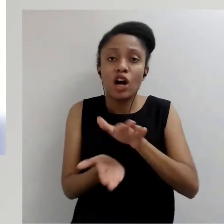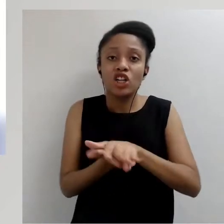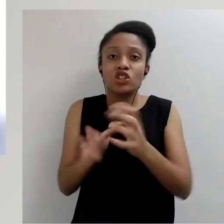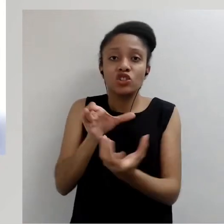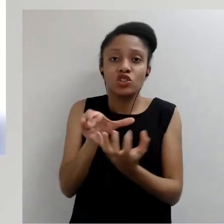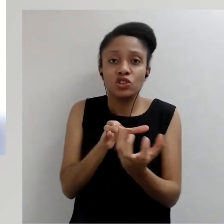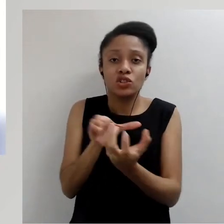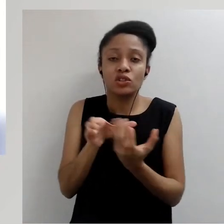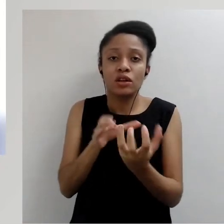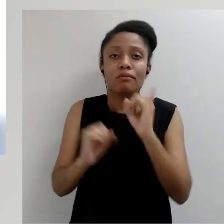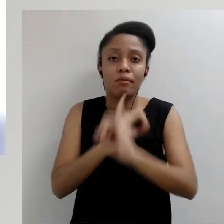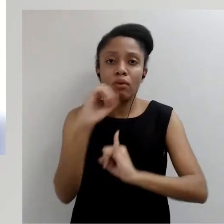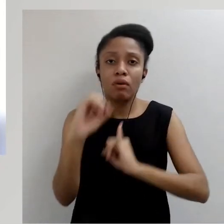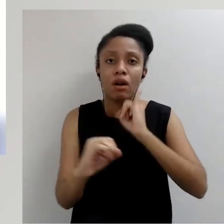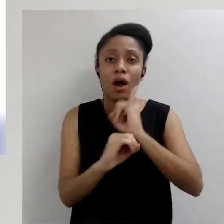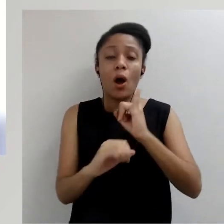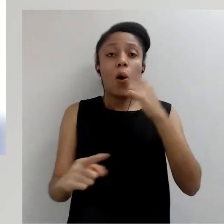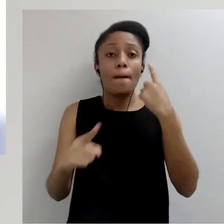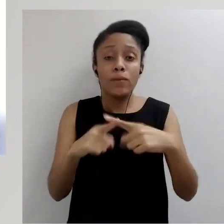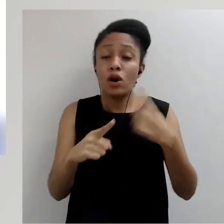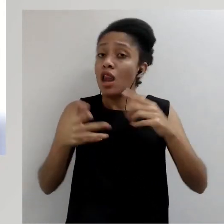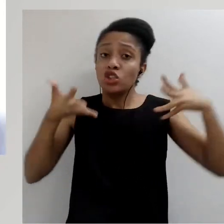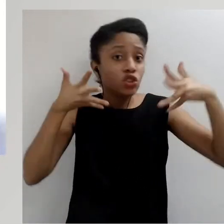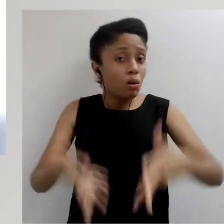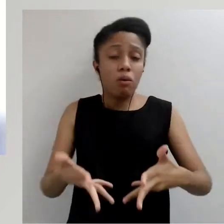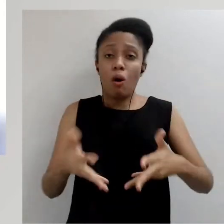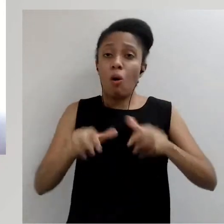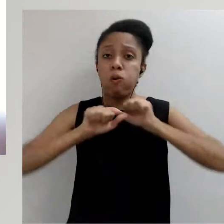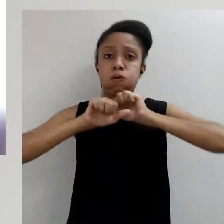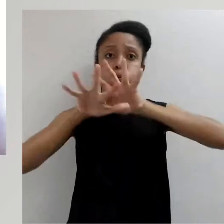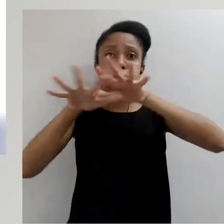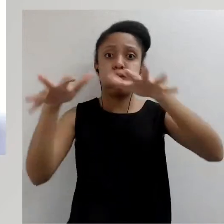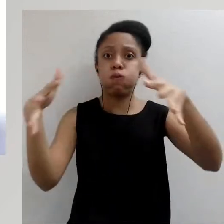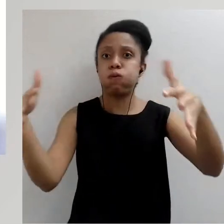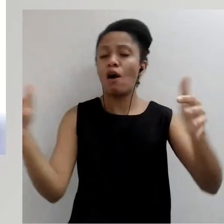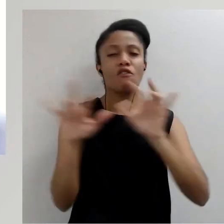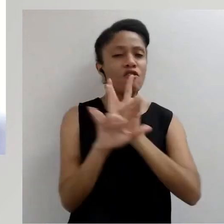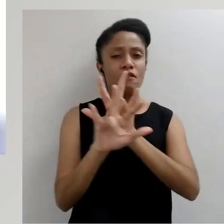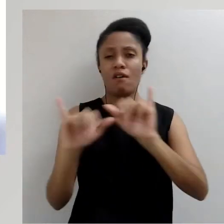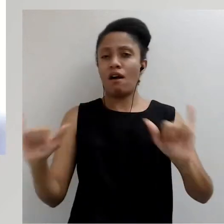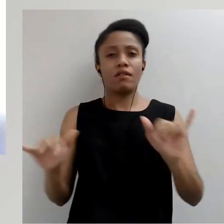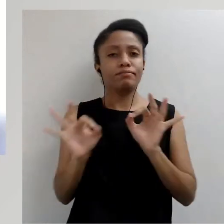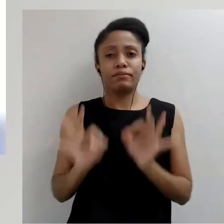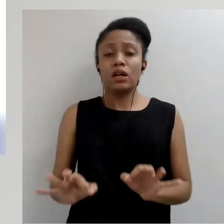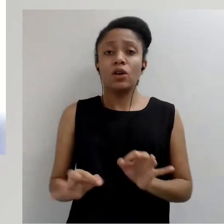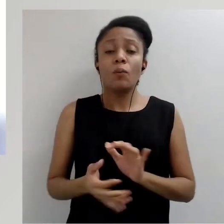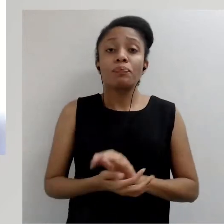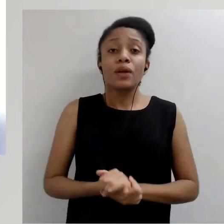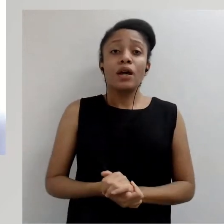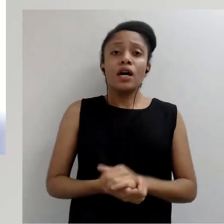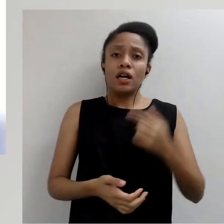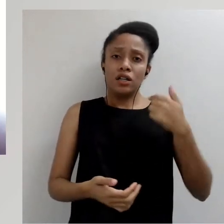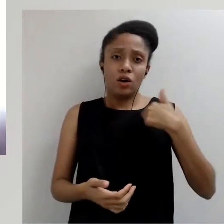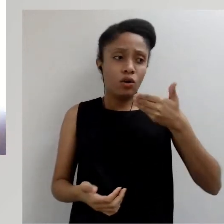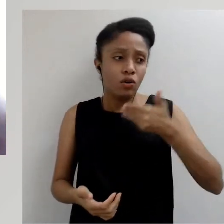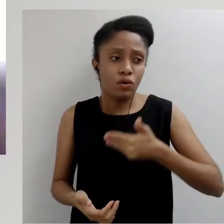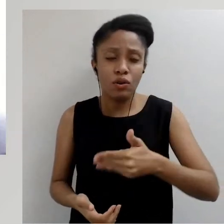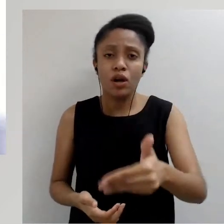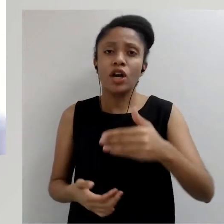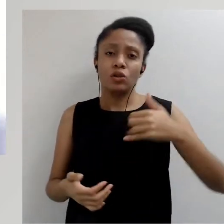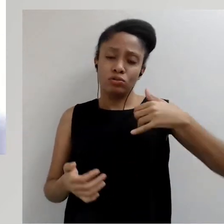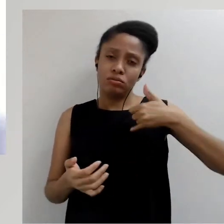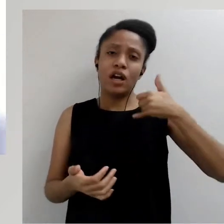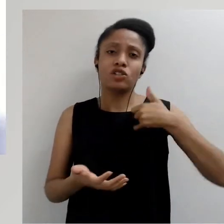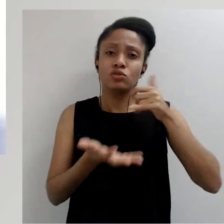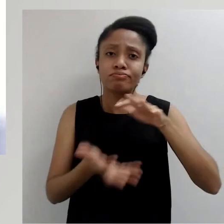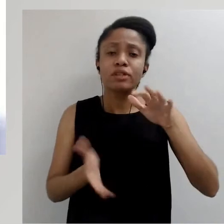small machine, but a digital one, because the digital world is there to stay and it will be everything. So